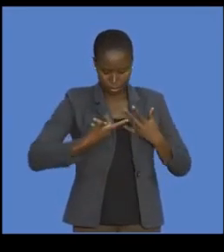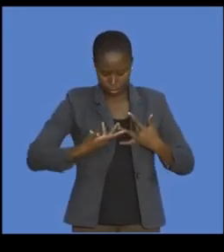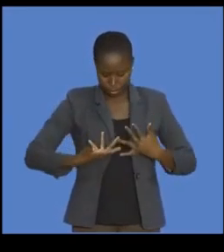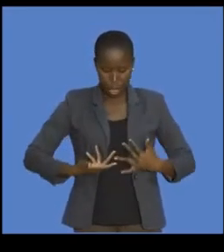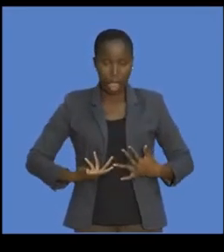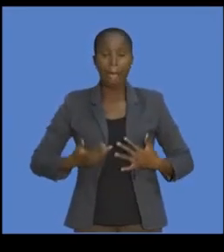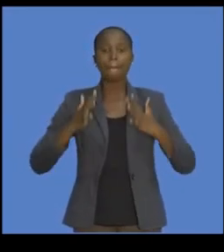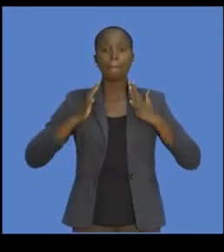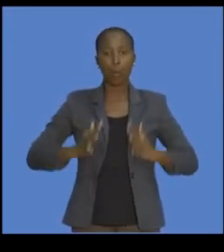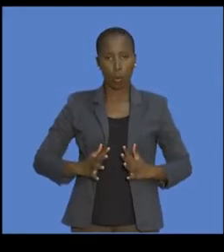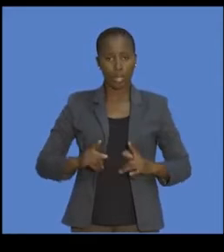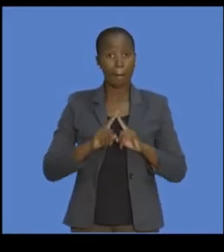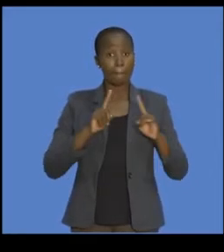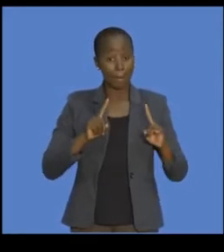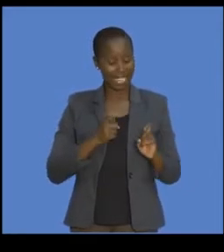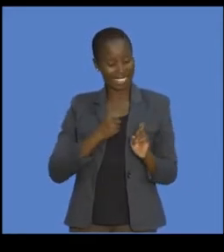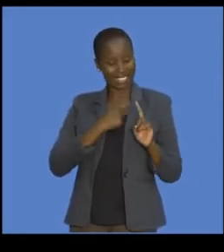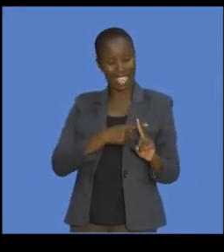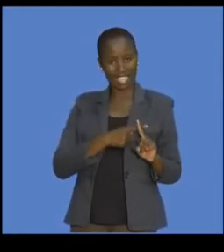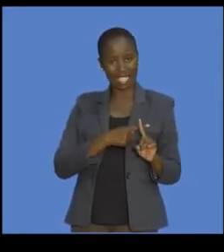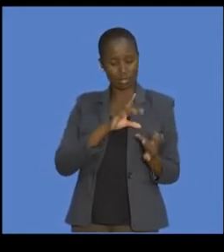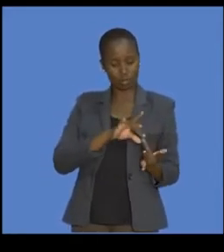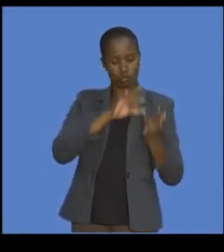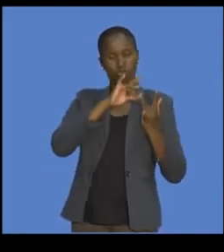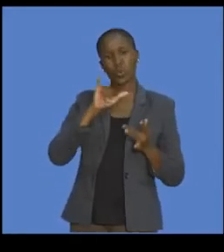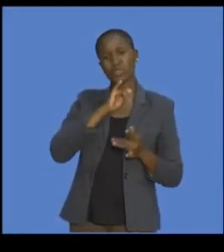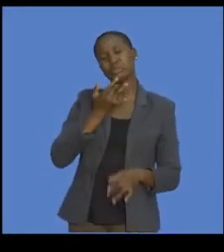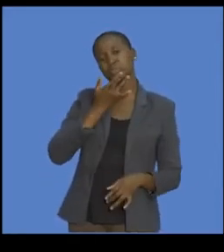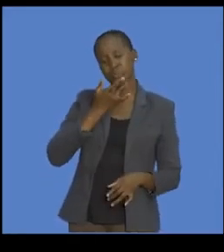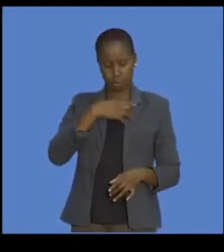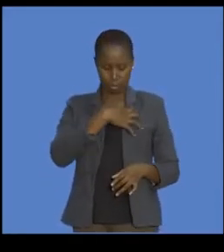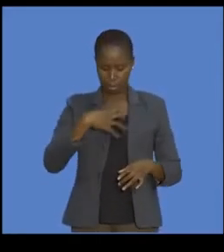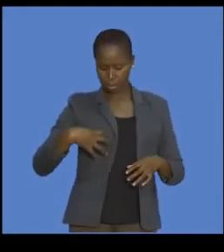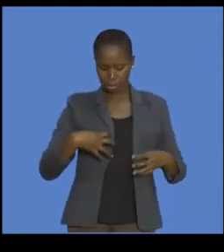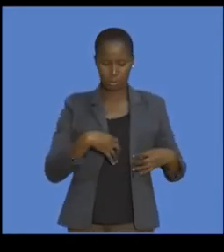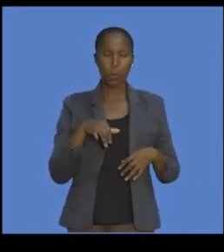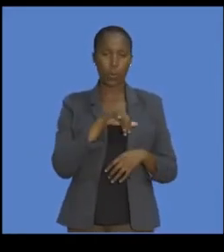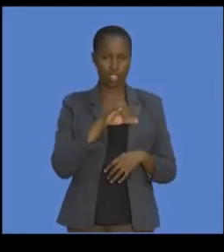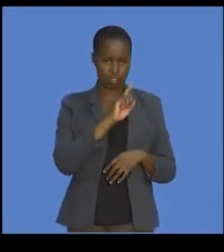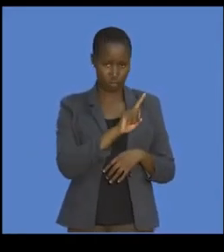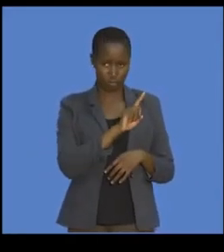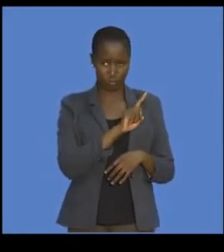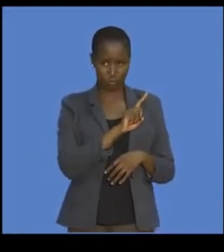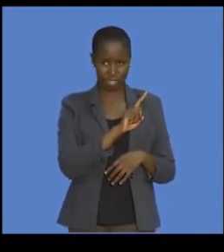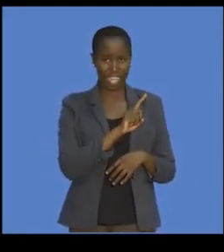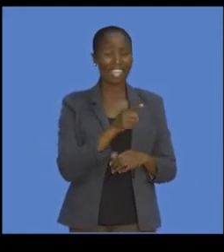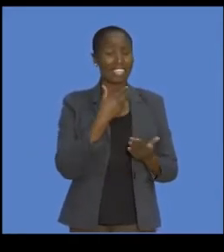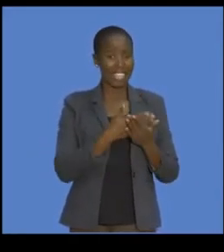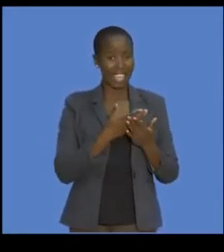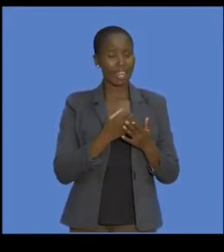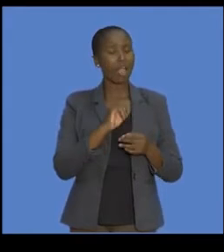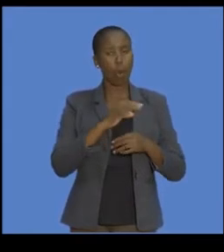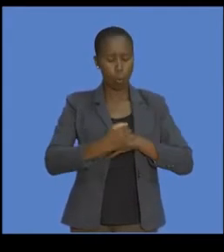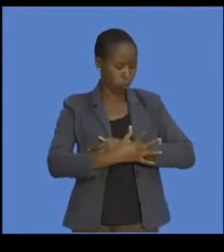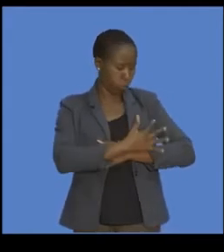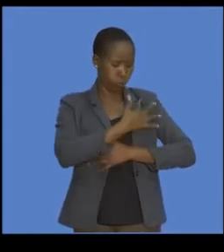as I mentioned earlier on, these hormones are released into the bloodstream that can travel through all the parts of the body, but they will